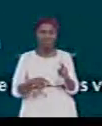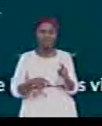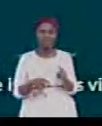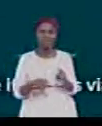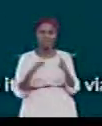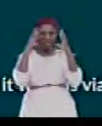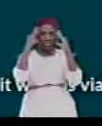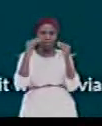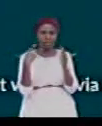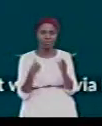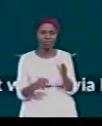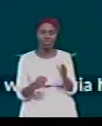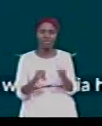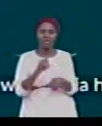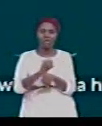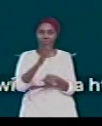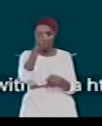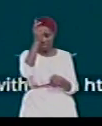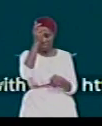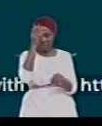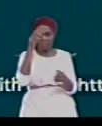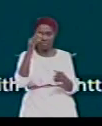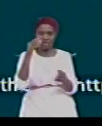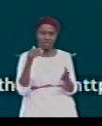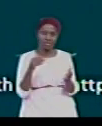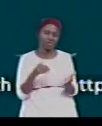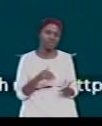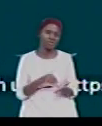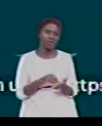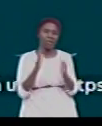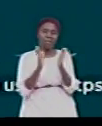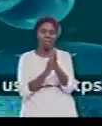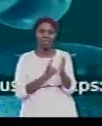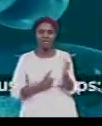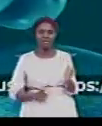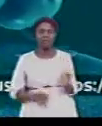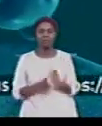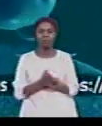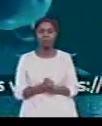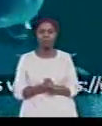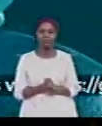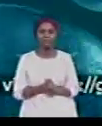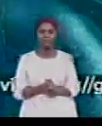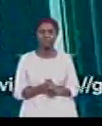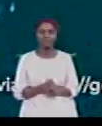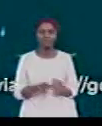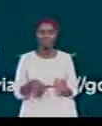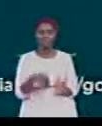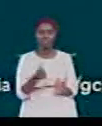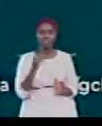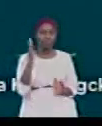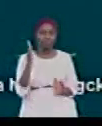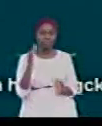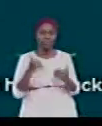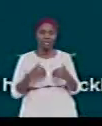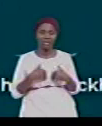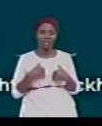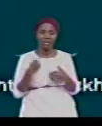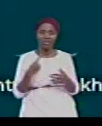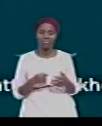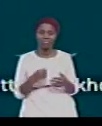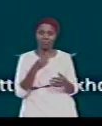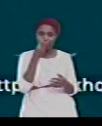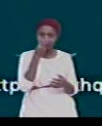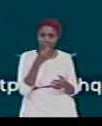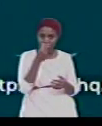anymore. Praise the Lord. Edwin Abeka has been troubled with cold and catarrh for the past 2 days,